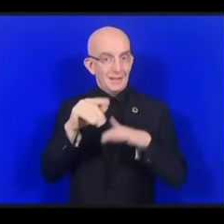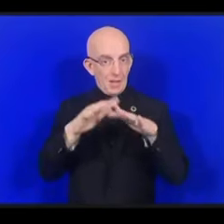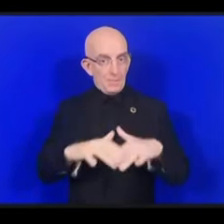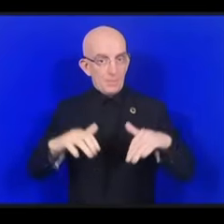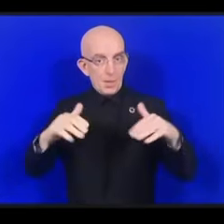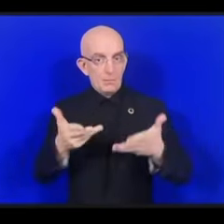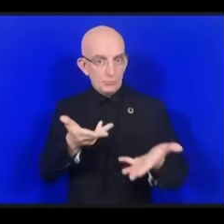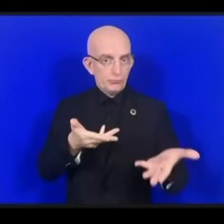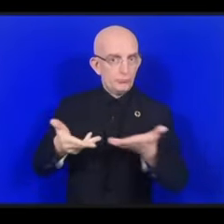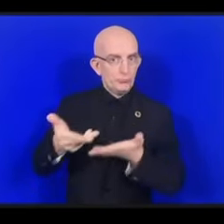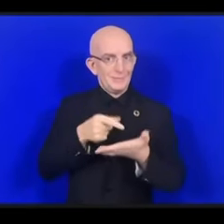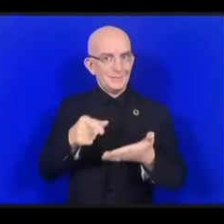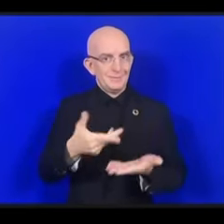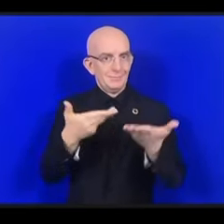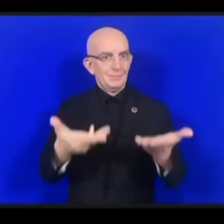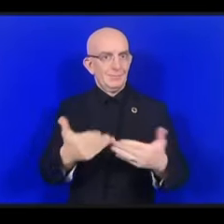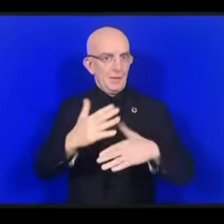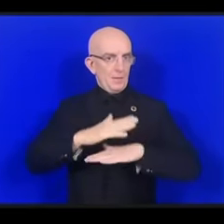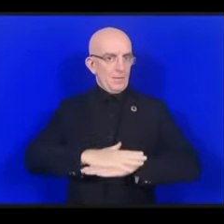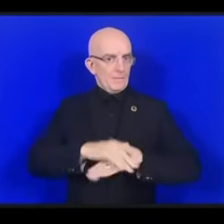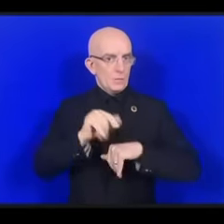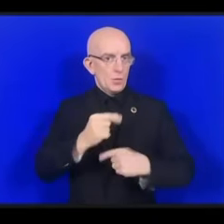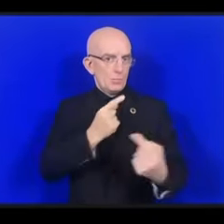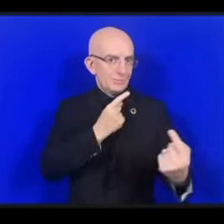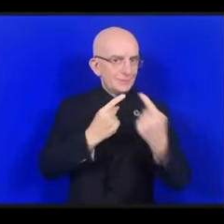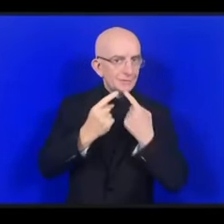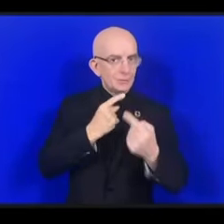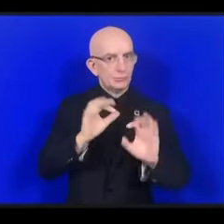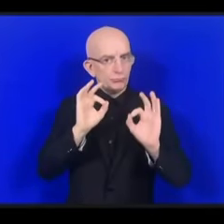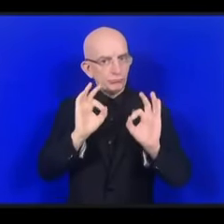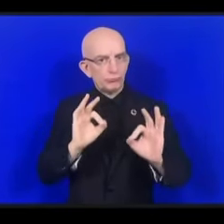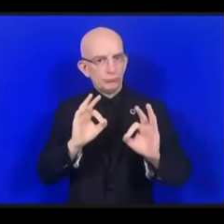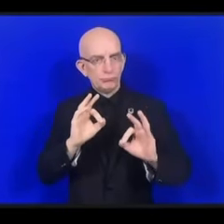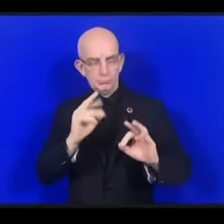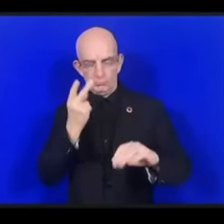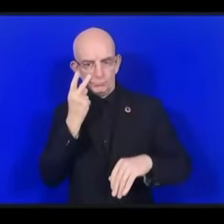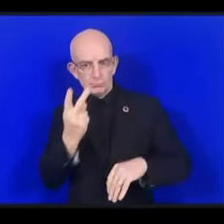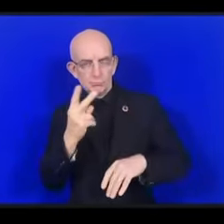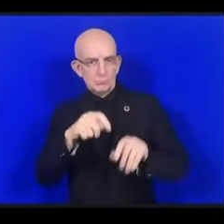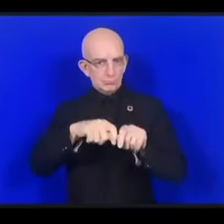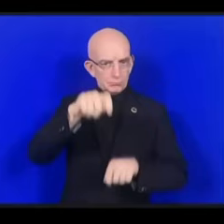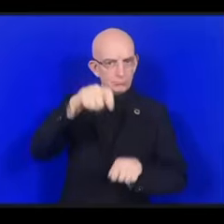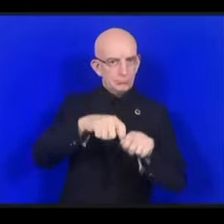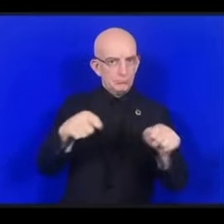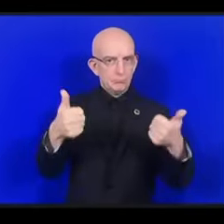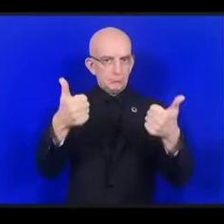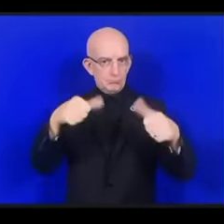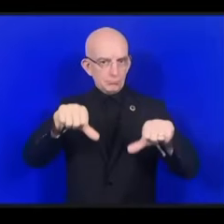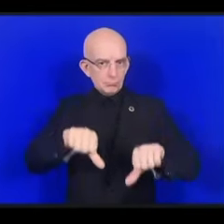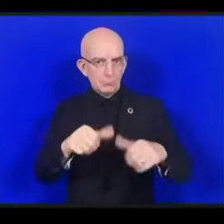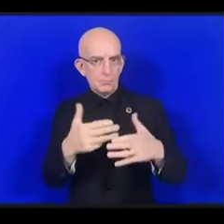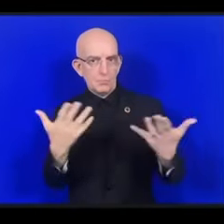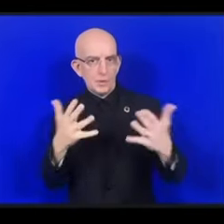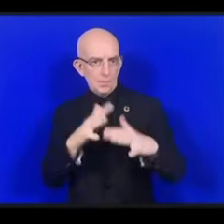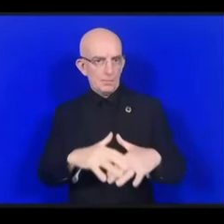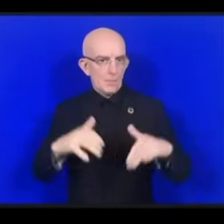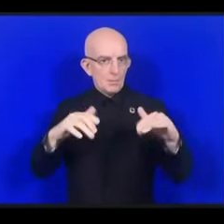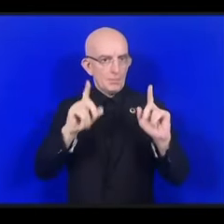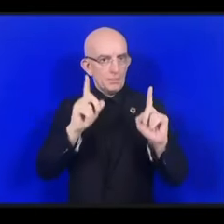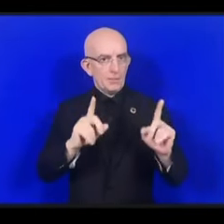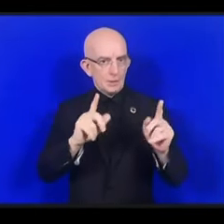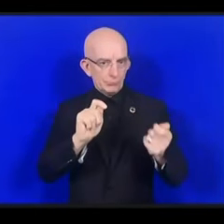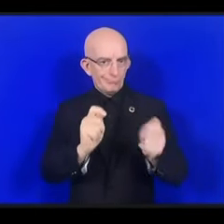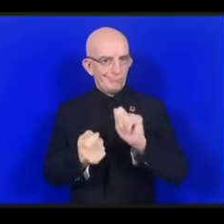the internet we want. One buzzword that emerged from this discussion was the need or not for regulation